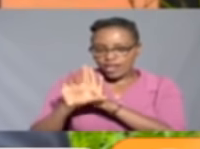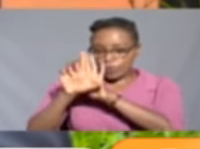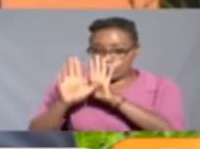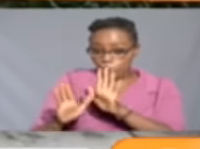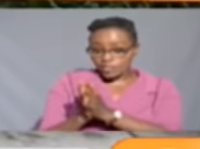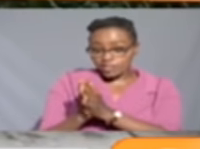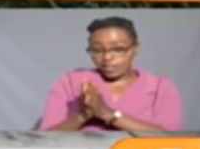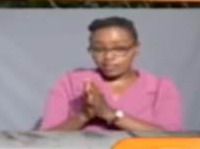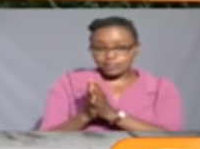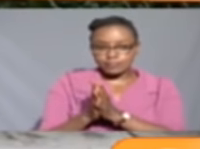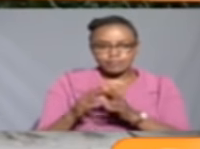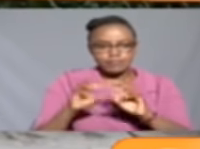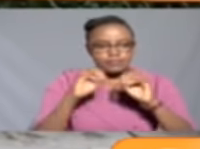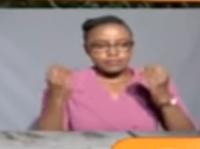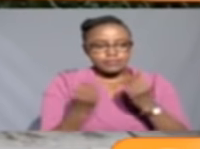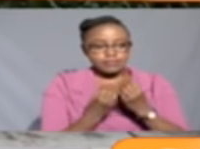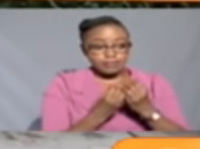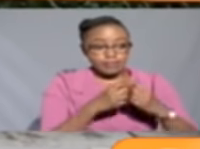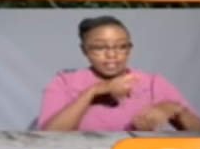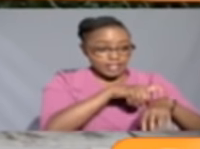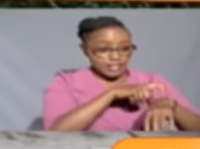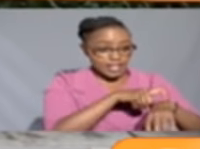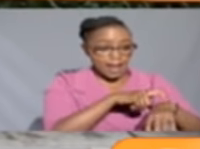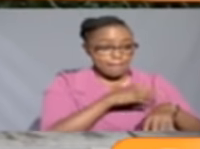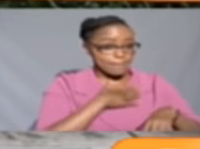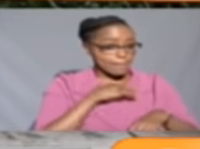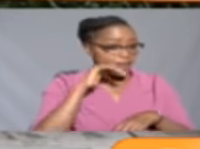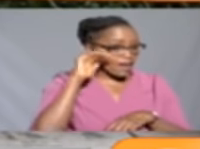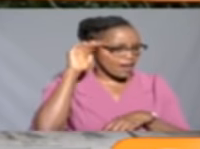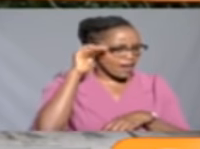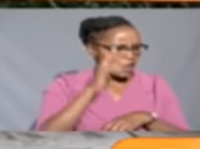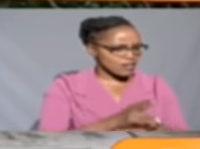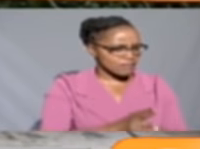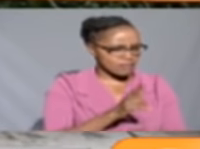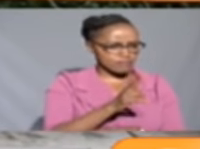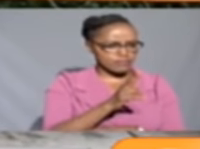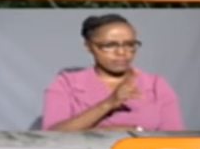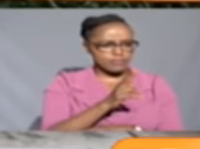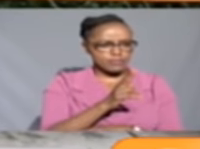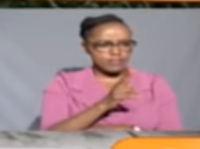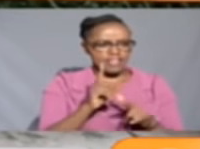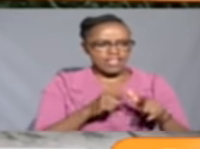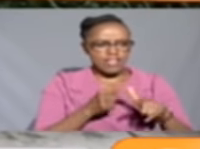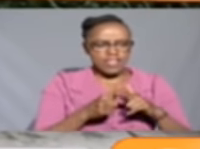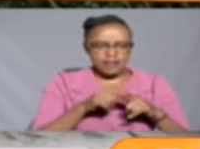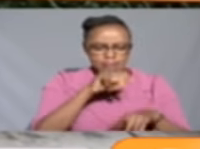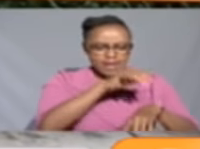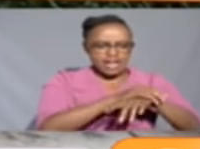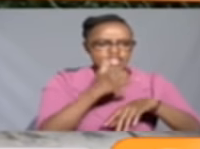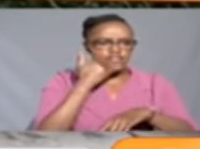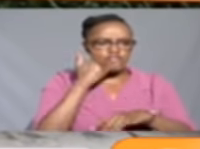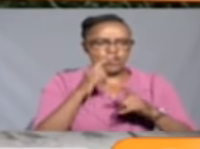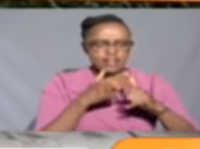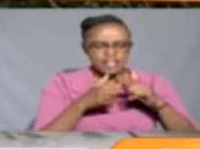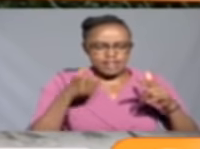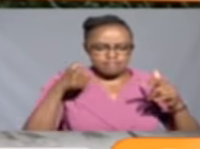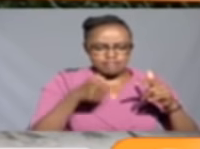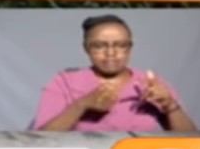to organizations. The moment I had the explosion, I grabbed my phone and pressed